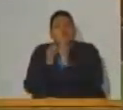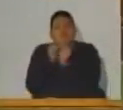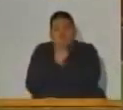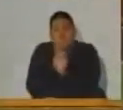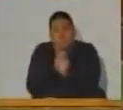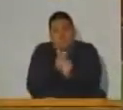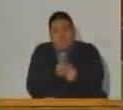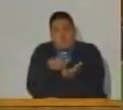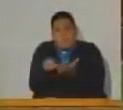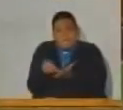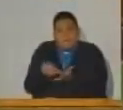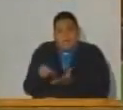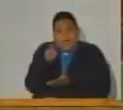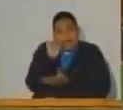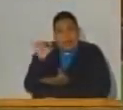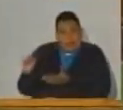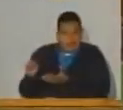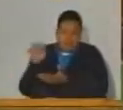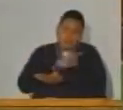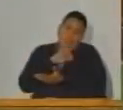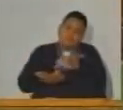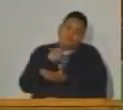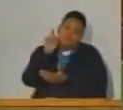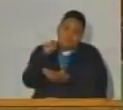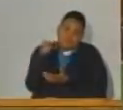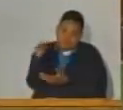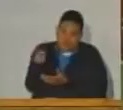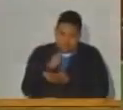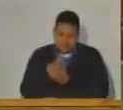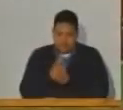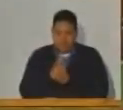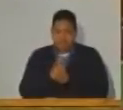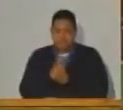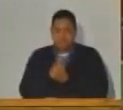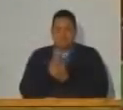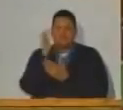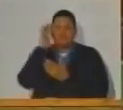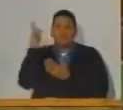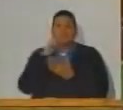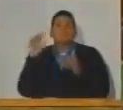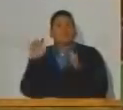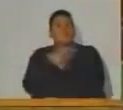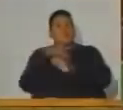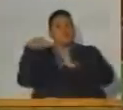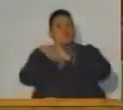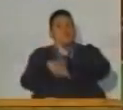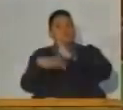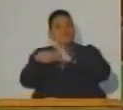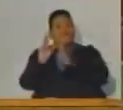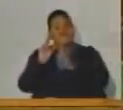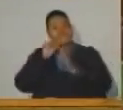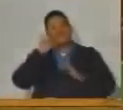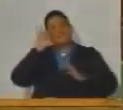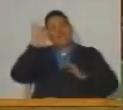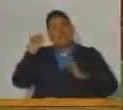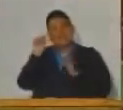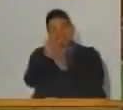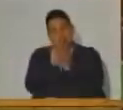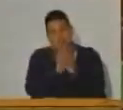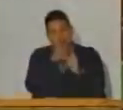compliance by the payment of NIS benefits. There will be a comprehensive review of the NIS